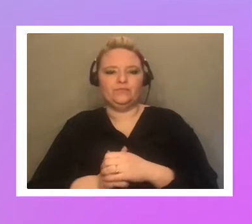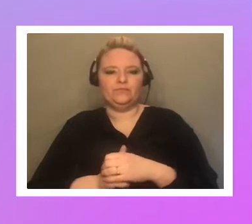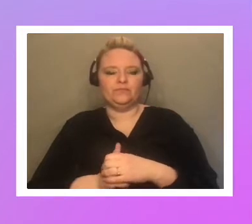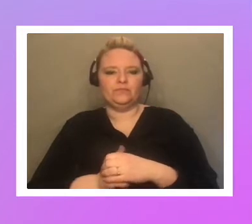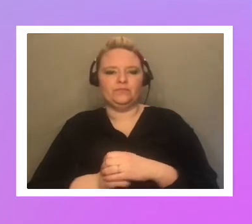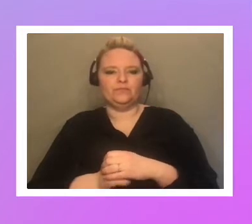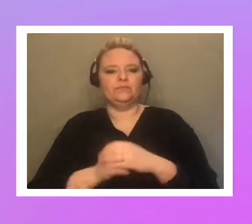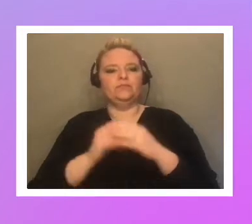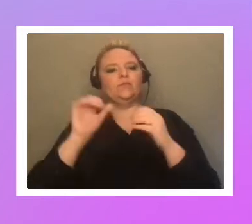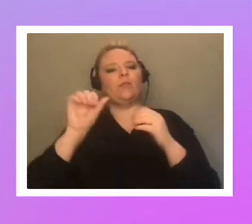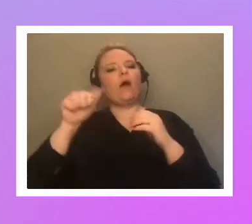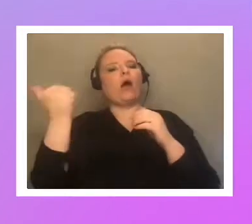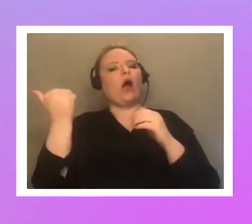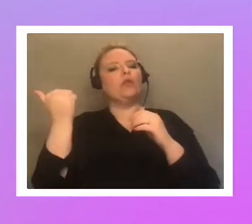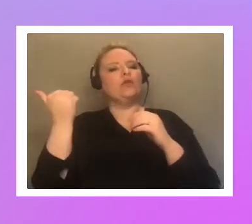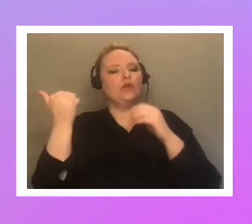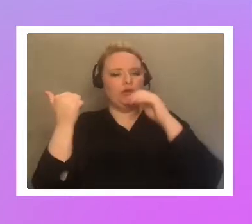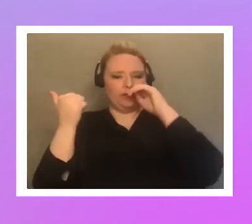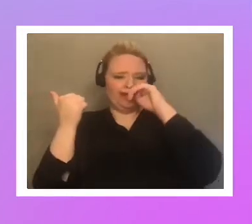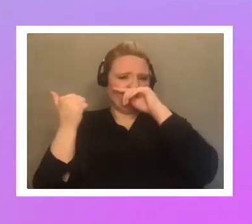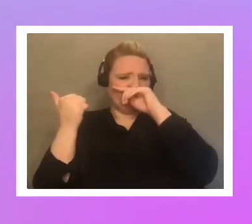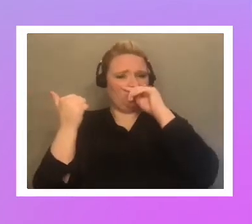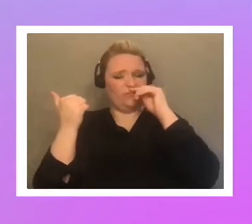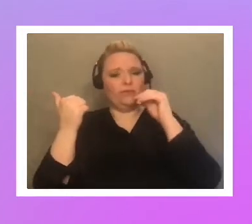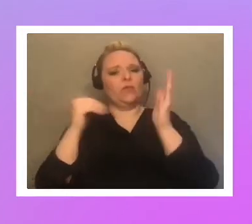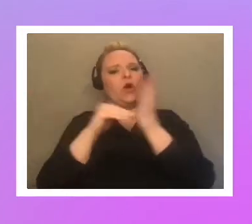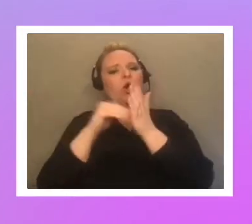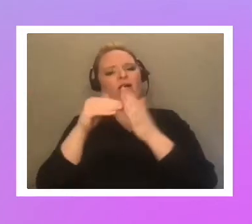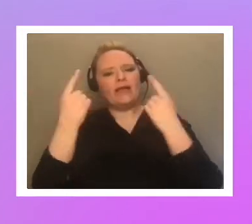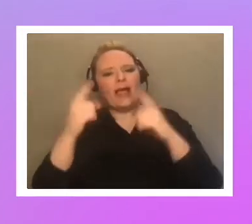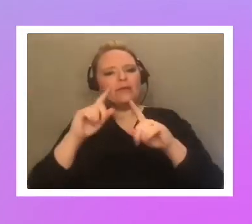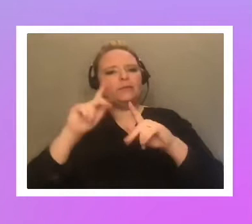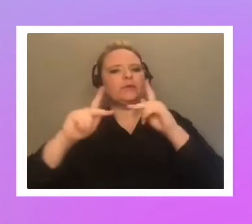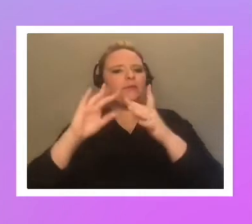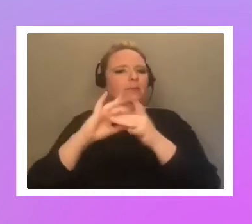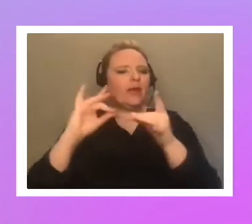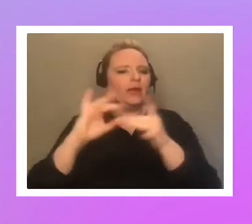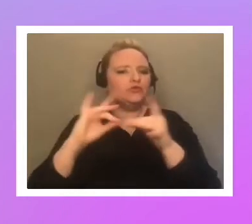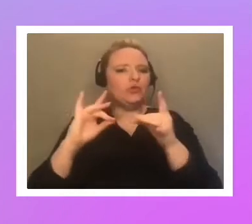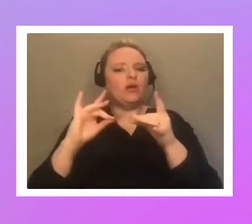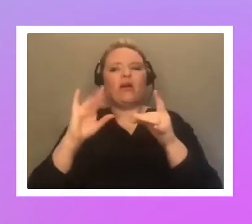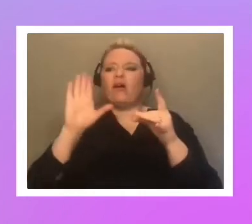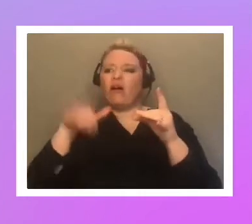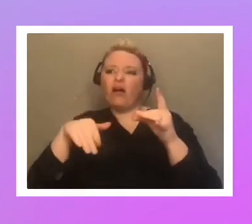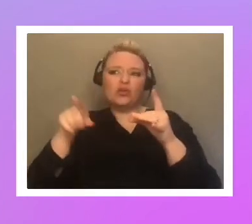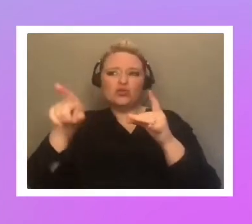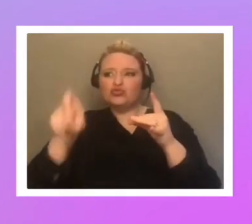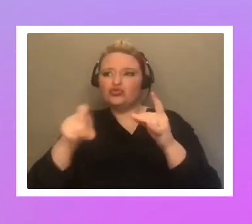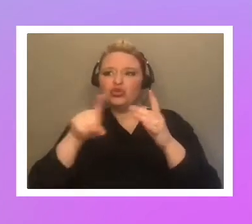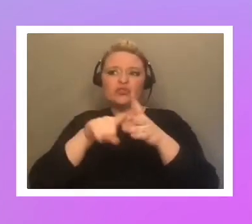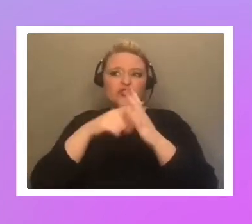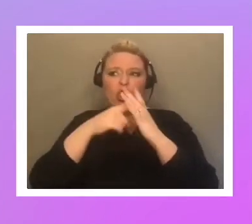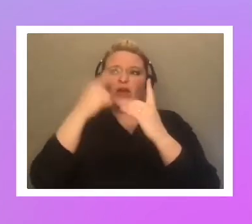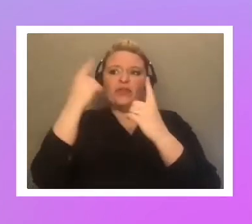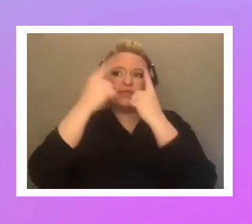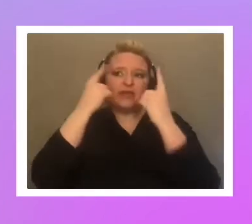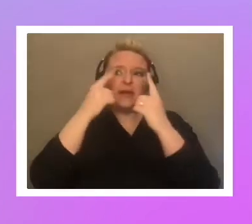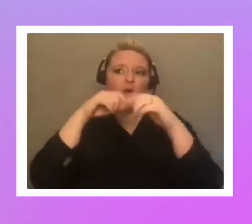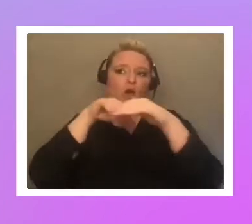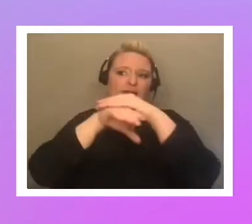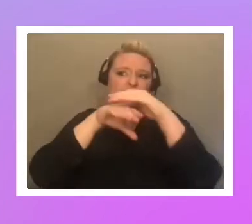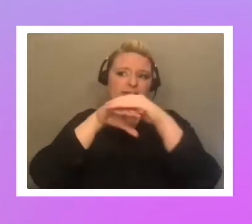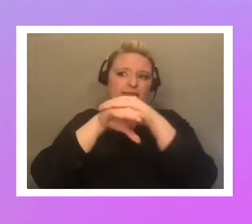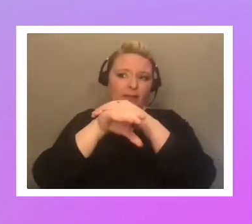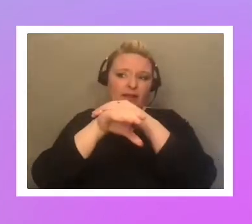So the other thing is, I often hear people say that you should start considering